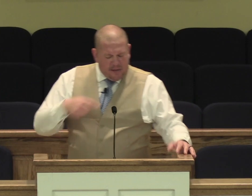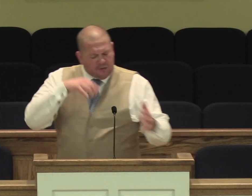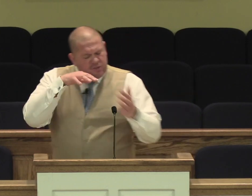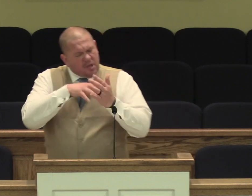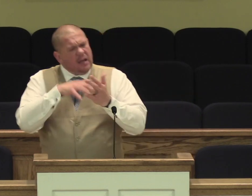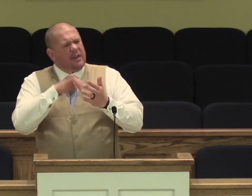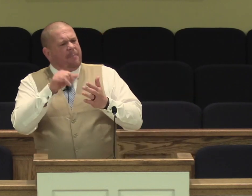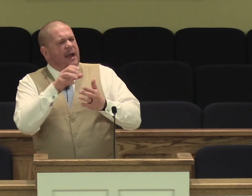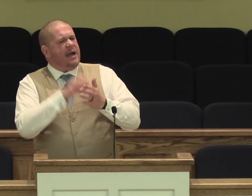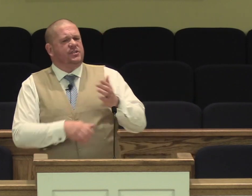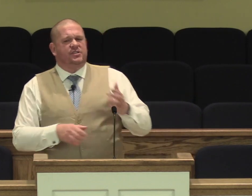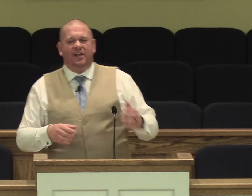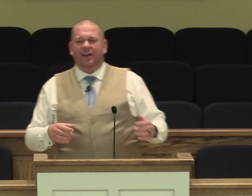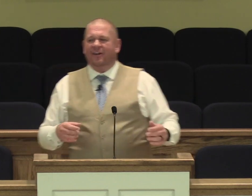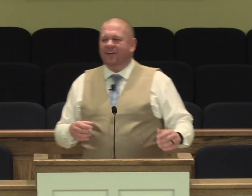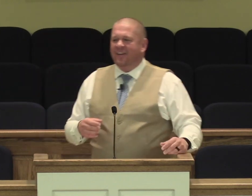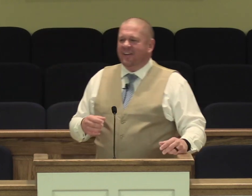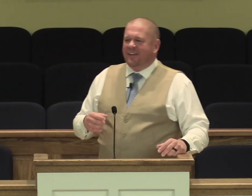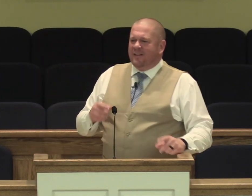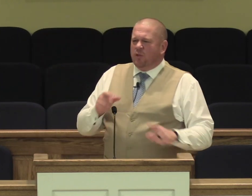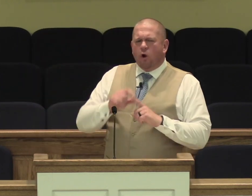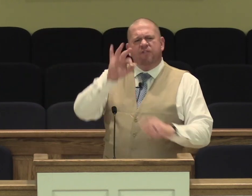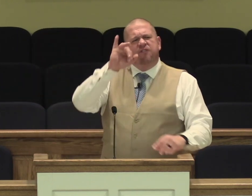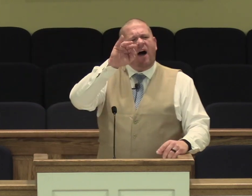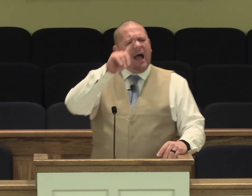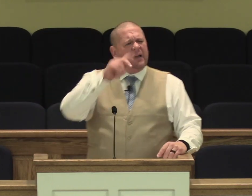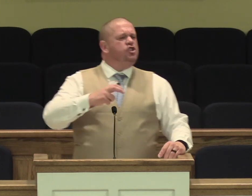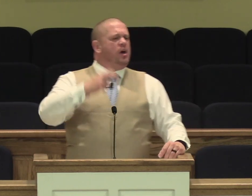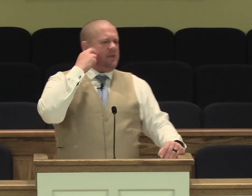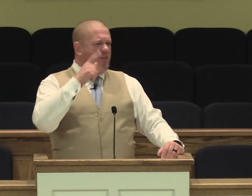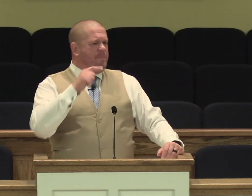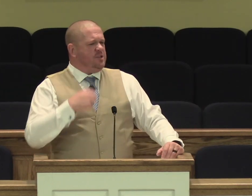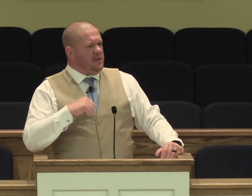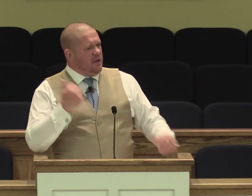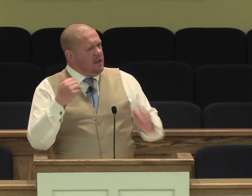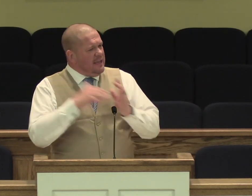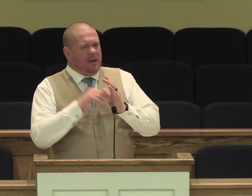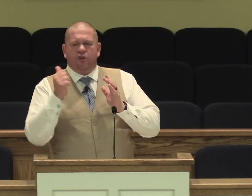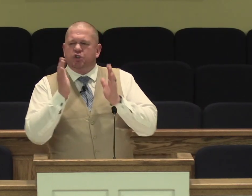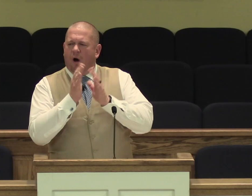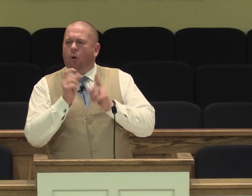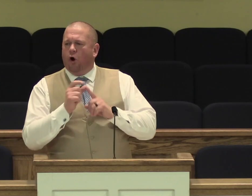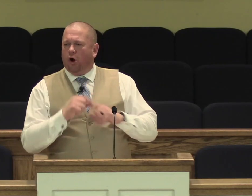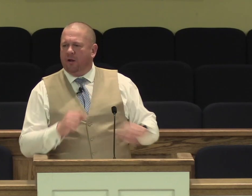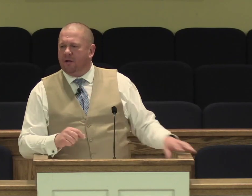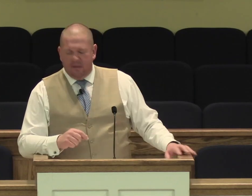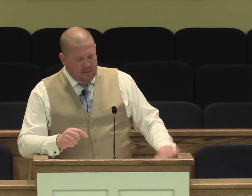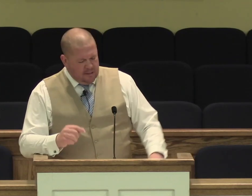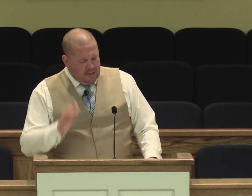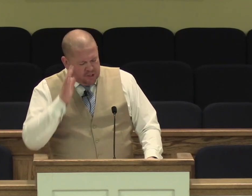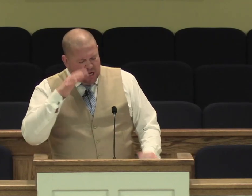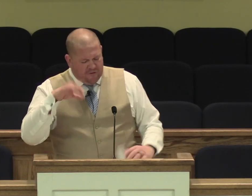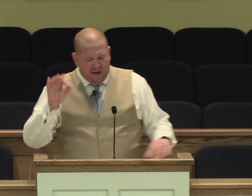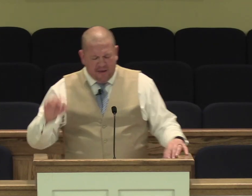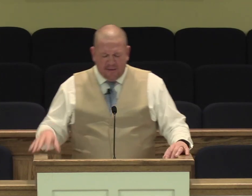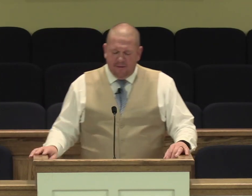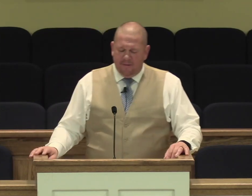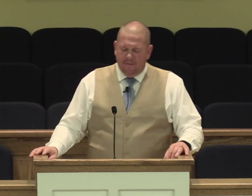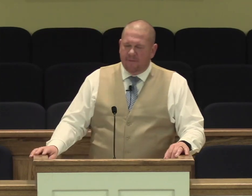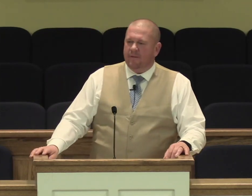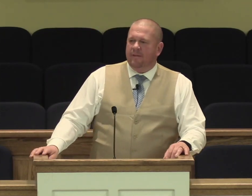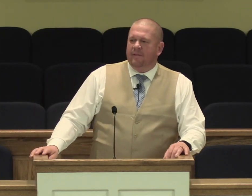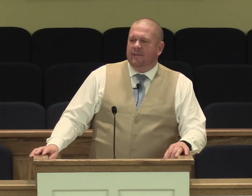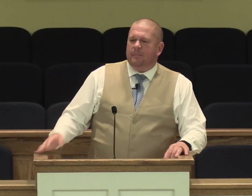Now, as I was studying that passage here, the word find jumped out of the page. I mean, again, another small word. You shall find